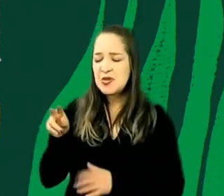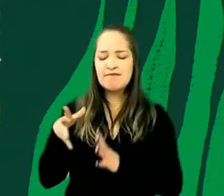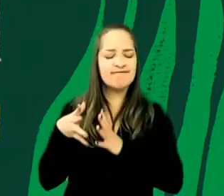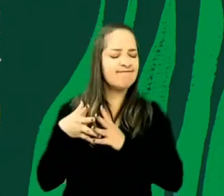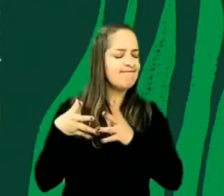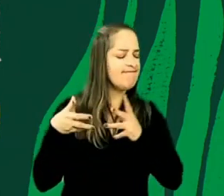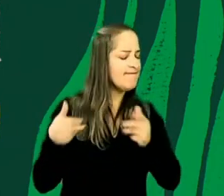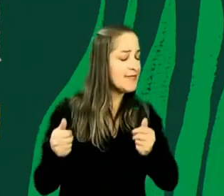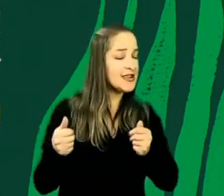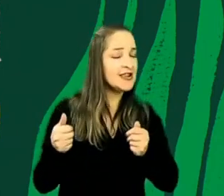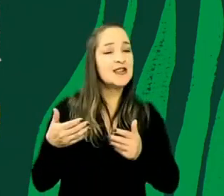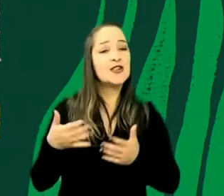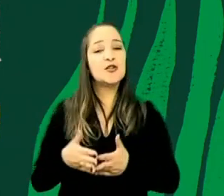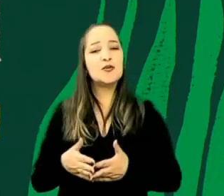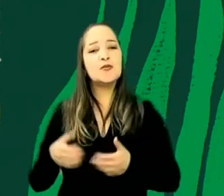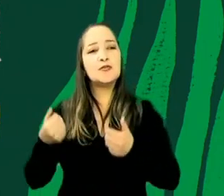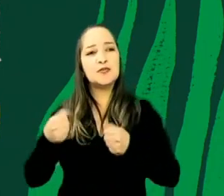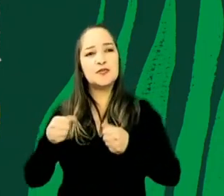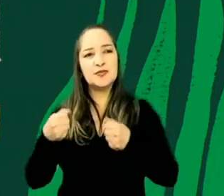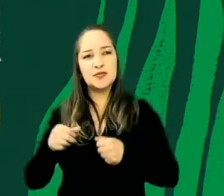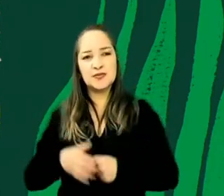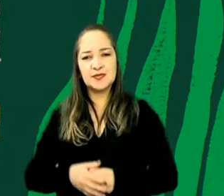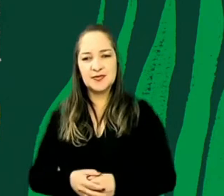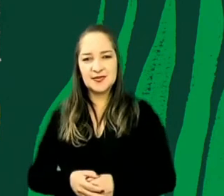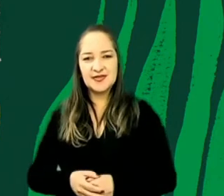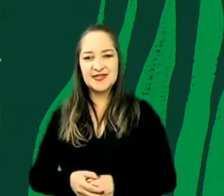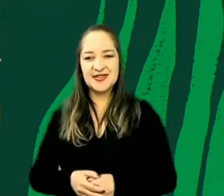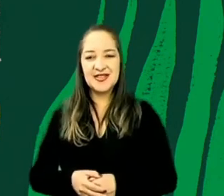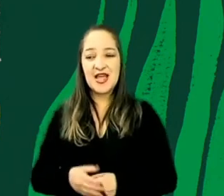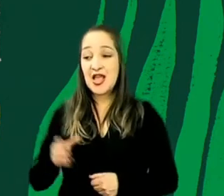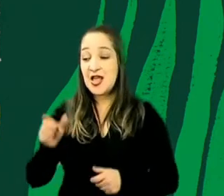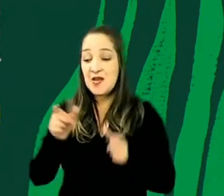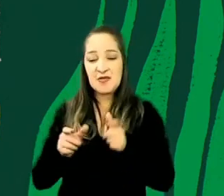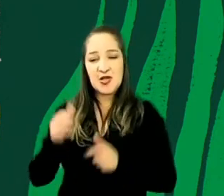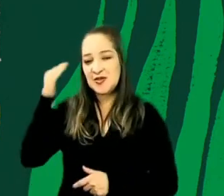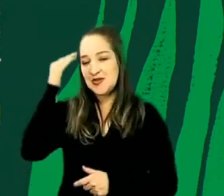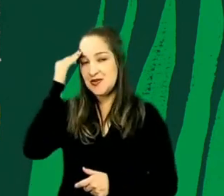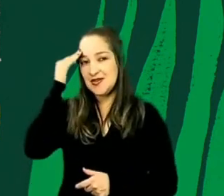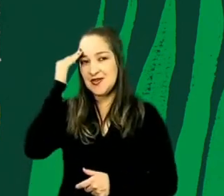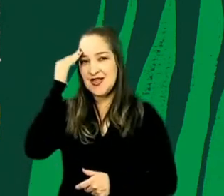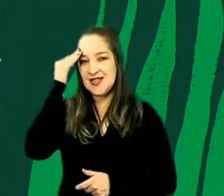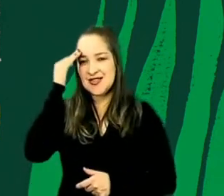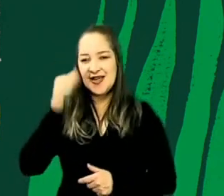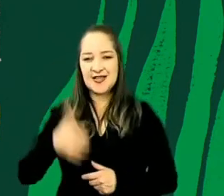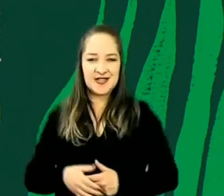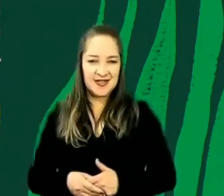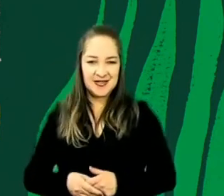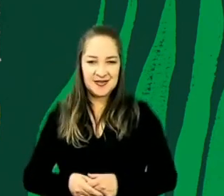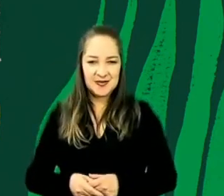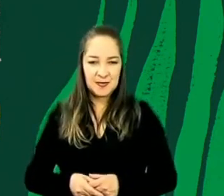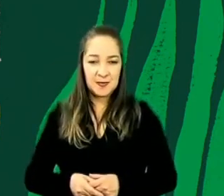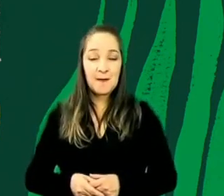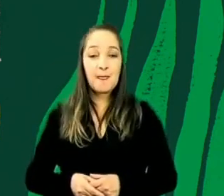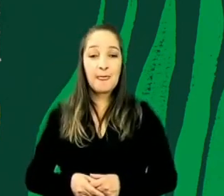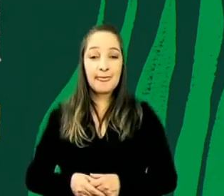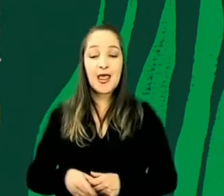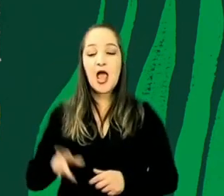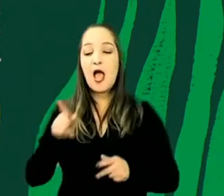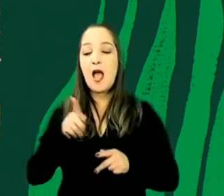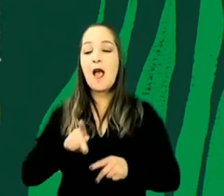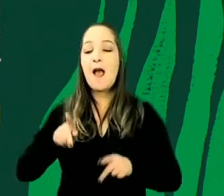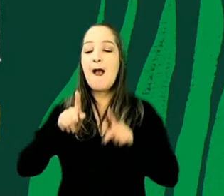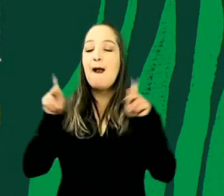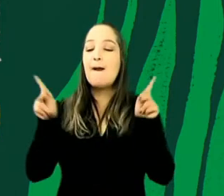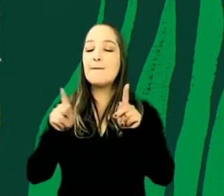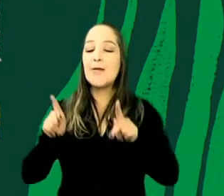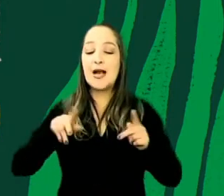because people don't realize how committed she was to world peace, how she was a singer. I don't know if people realized